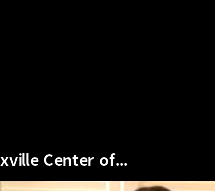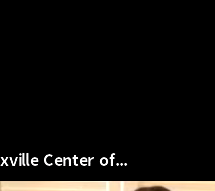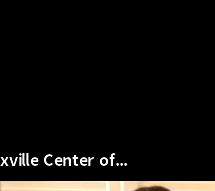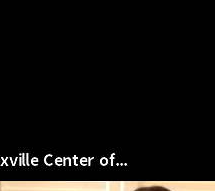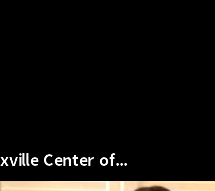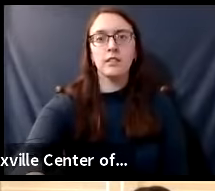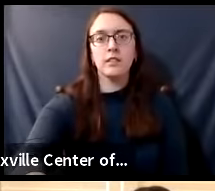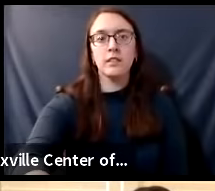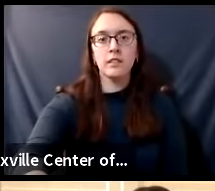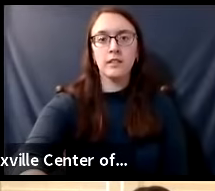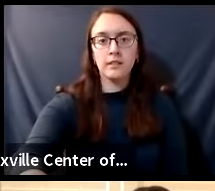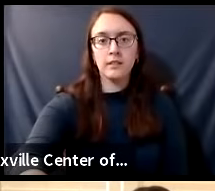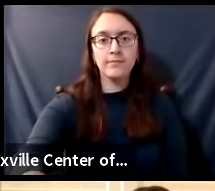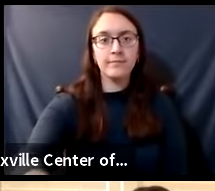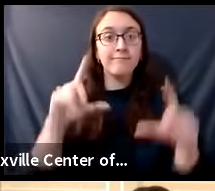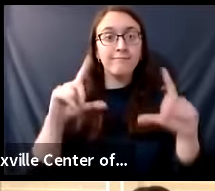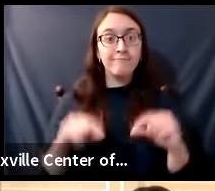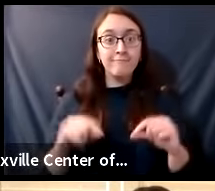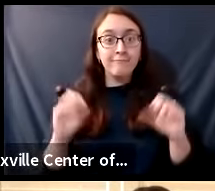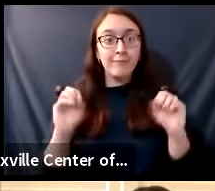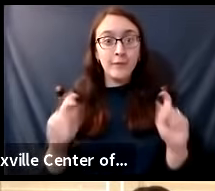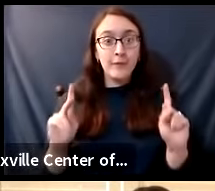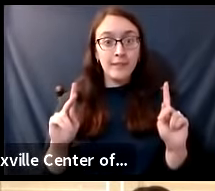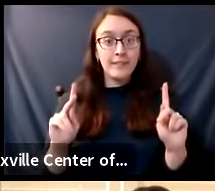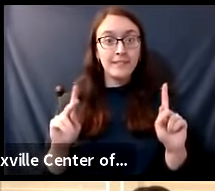Stop share. There we go. There we go. Look at that.